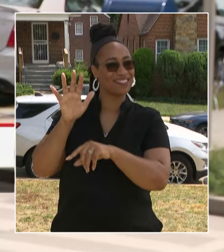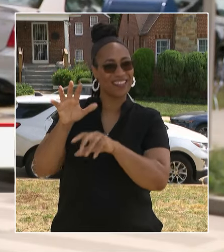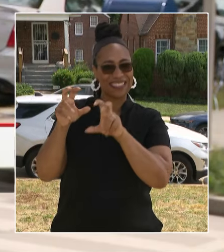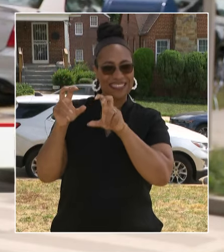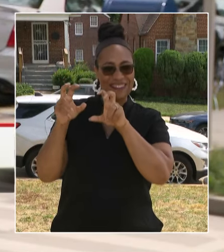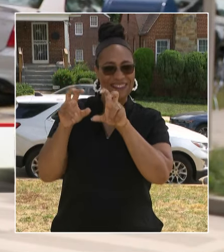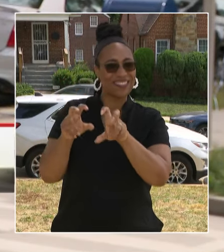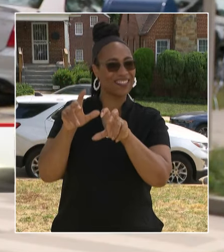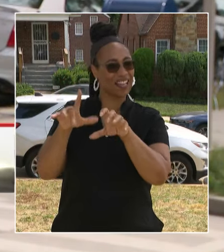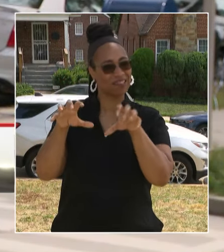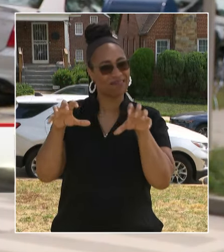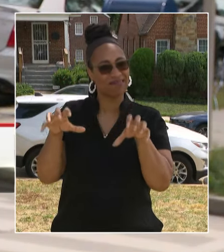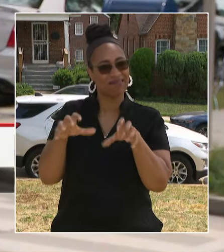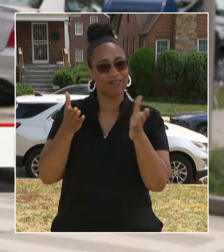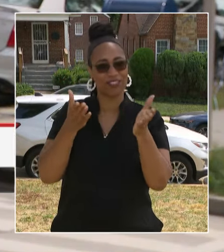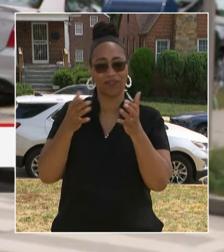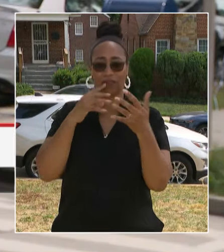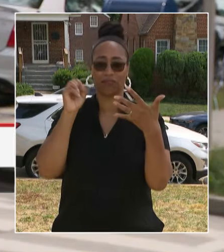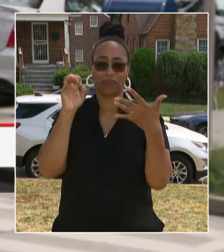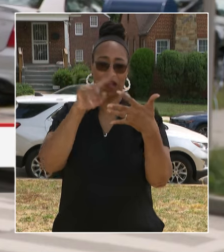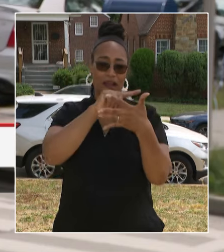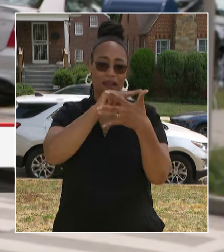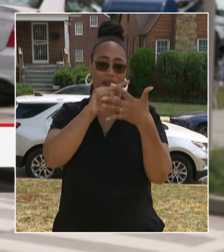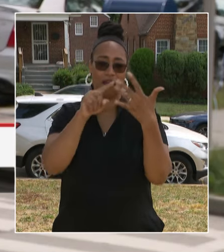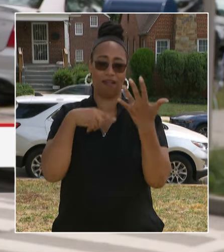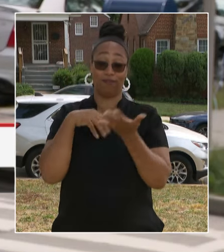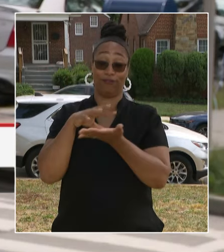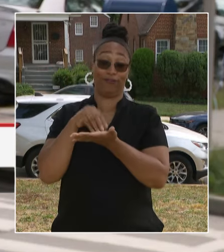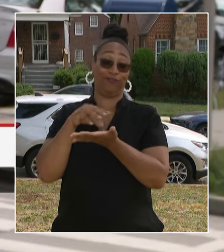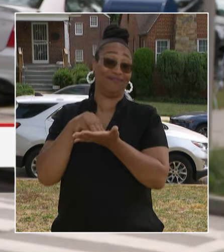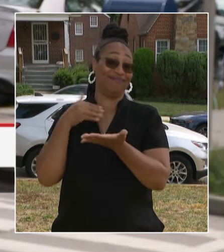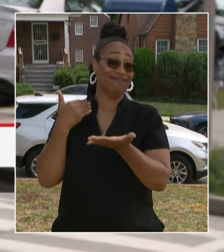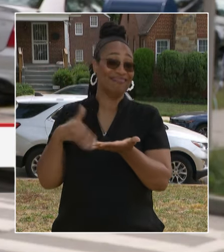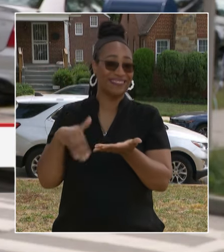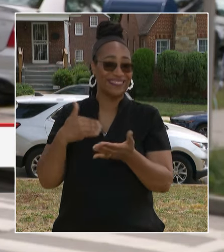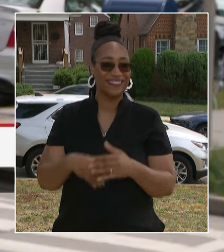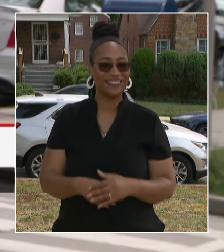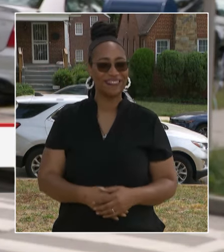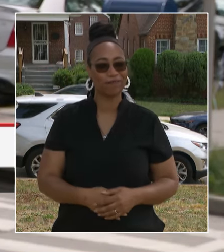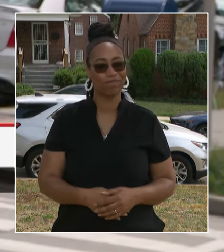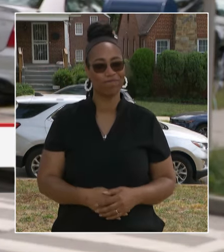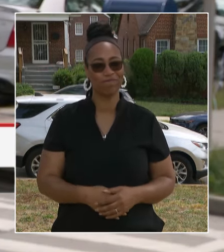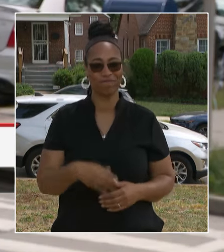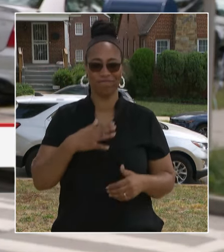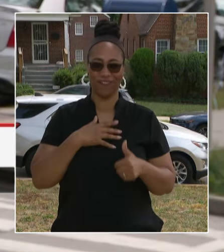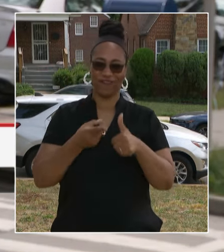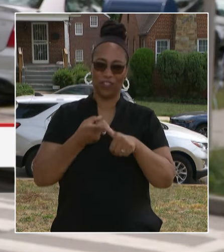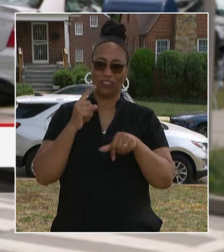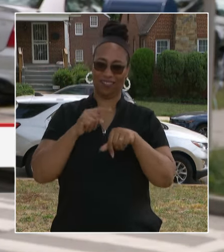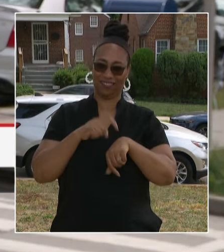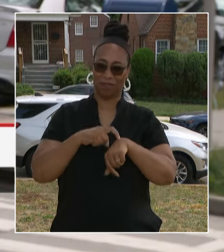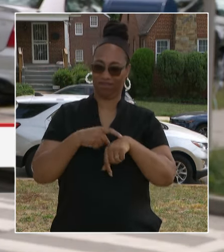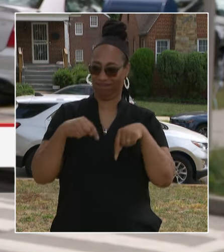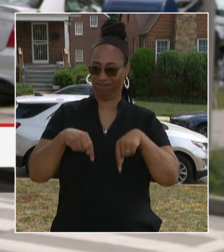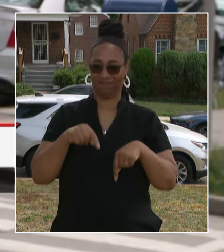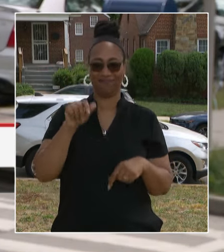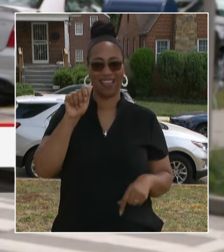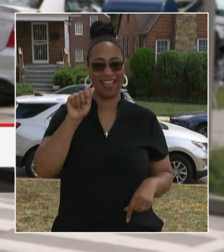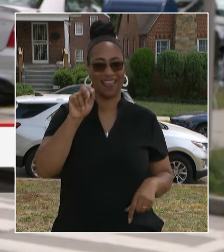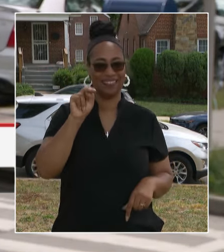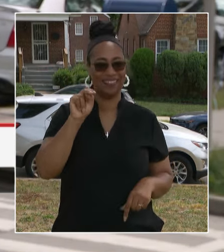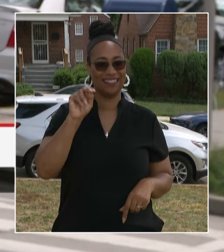numerous. You know, last year, so this is my first term as the Advisory Neighborhood Commissioner, representing the 2,000